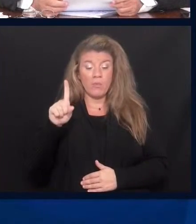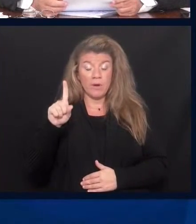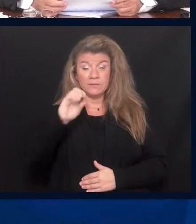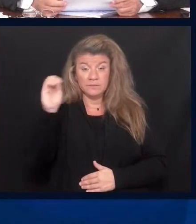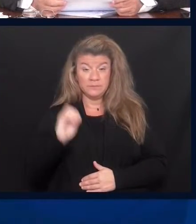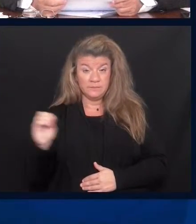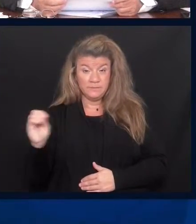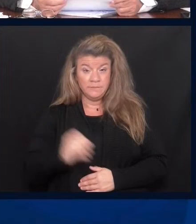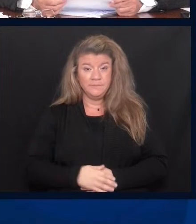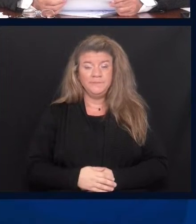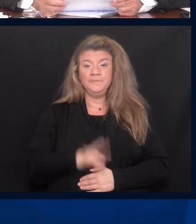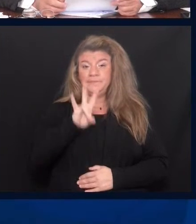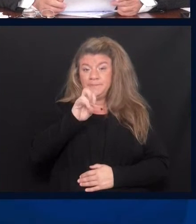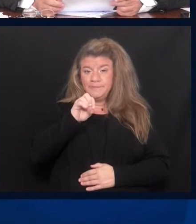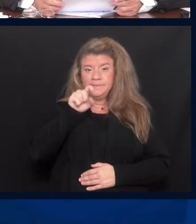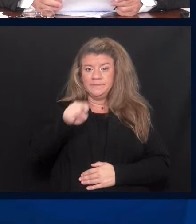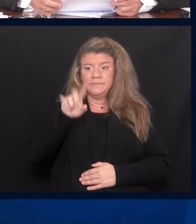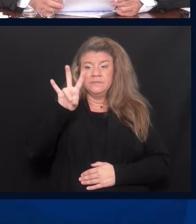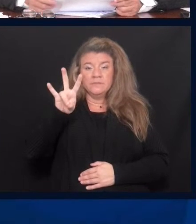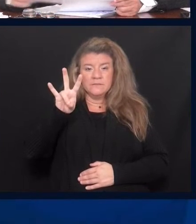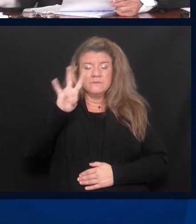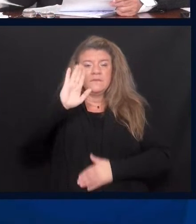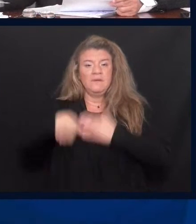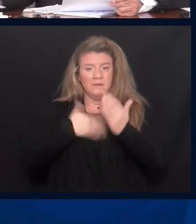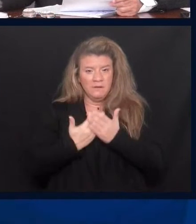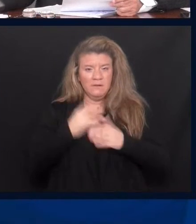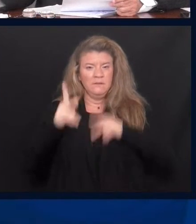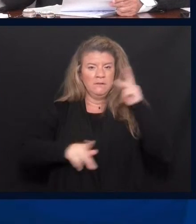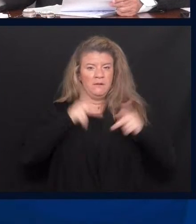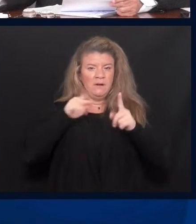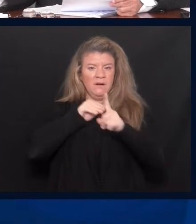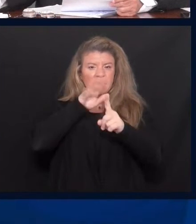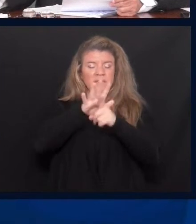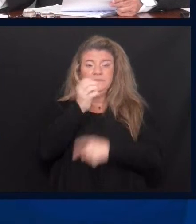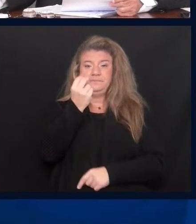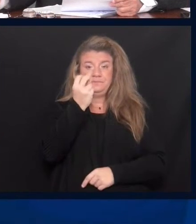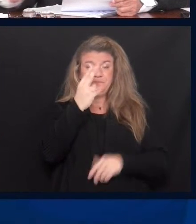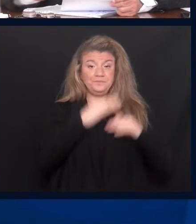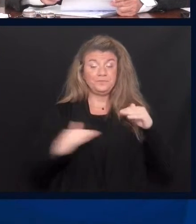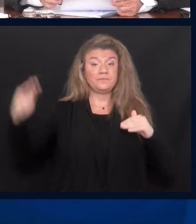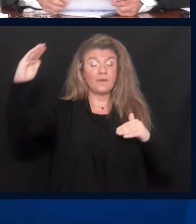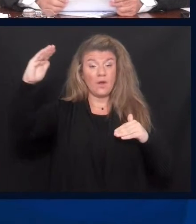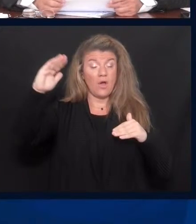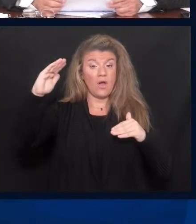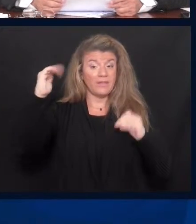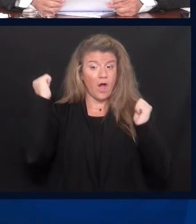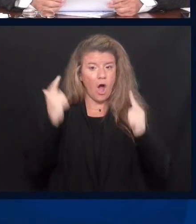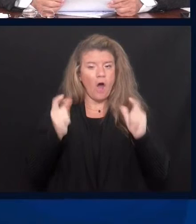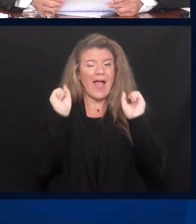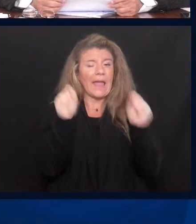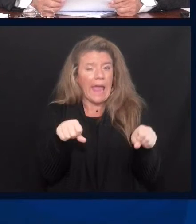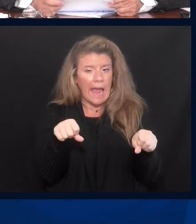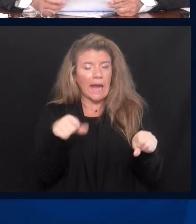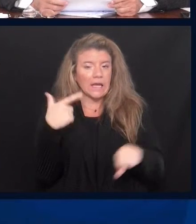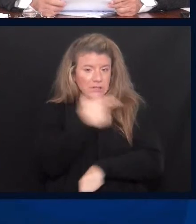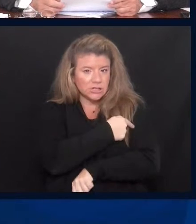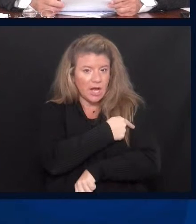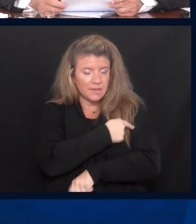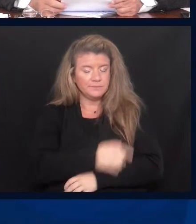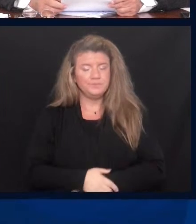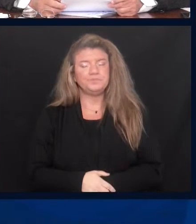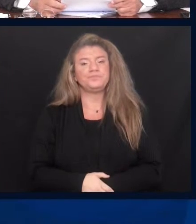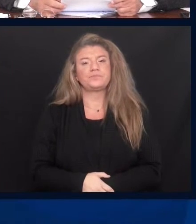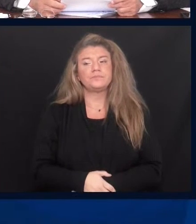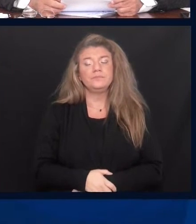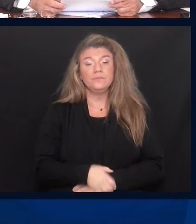We're at 70.7 of all of our population, 12 and older, all the eligibles. From a standpoint